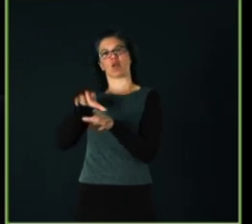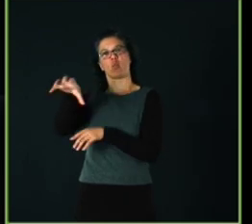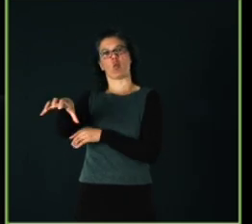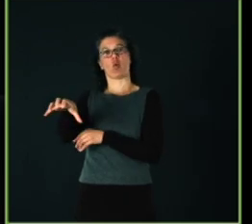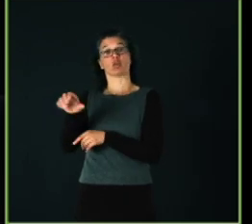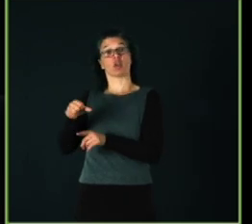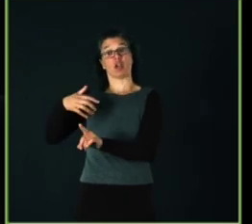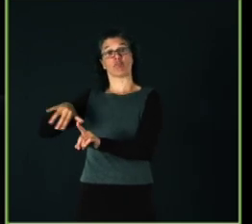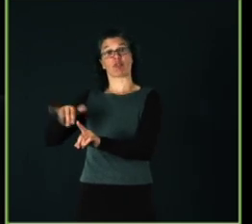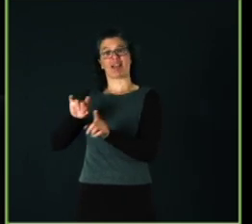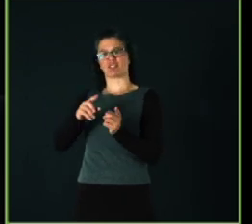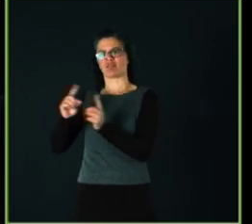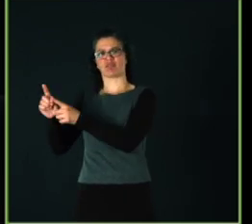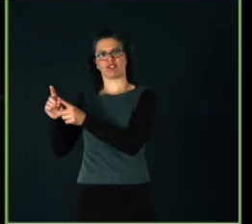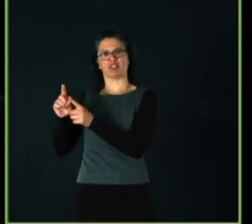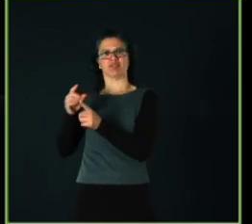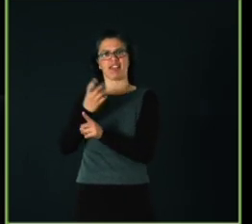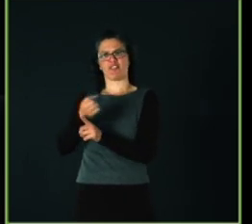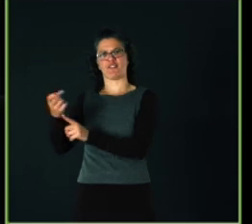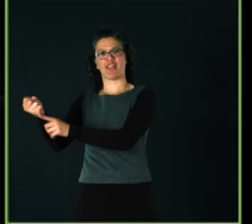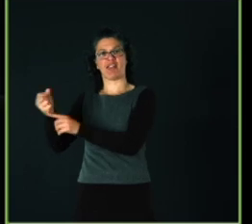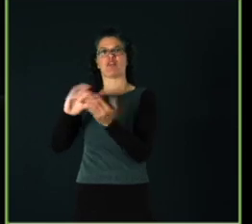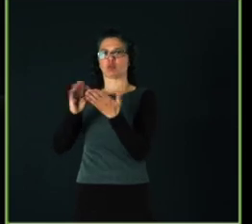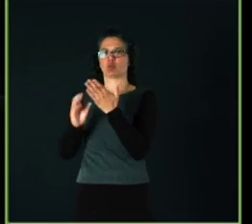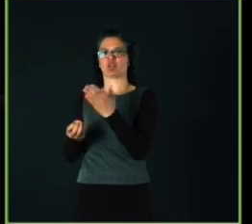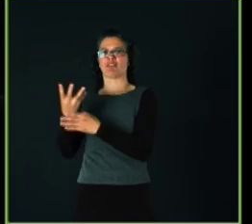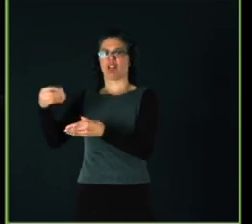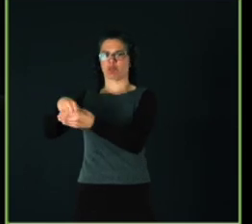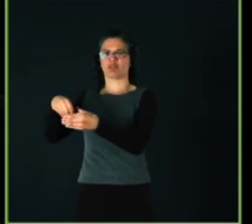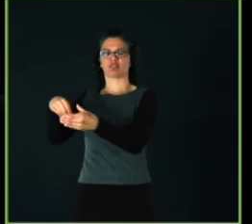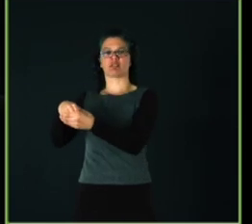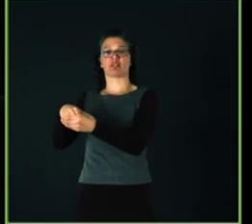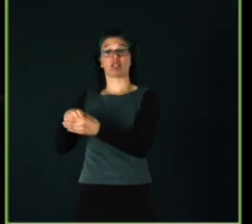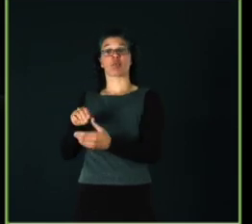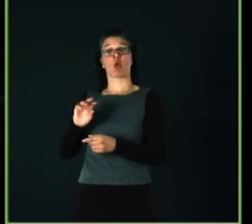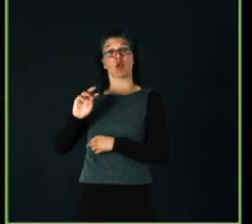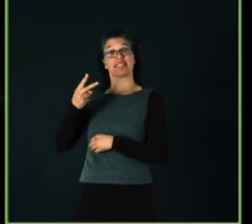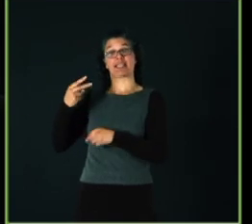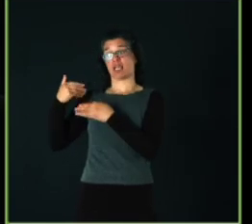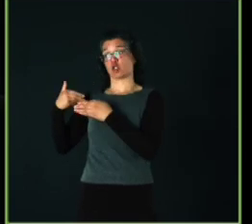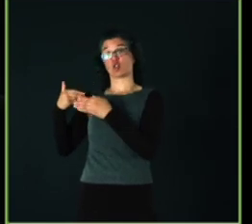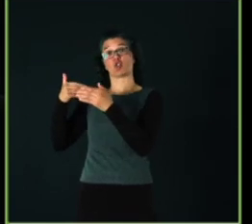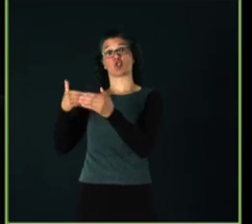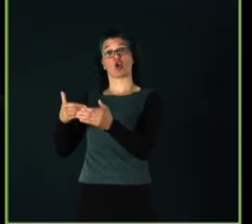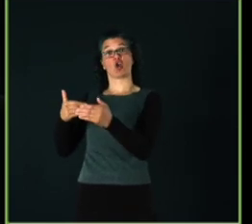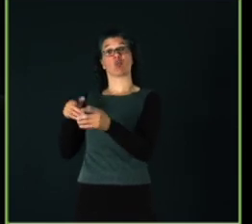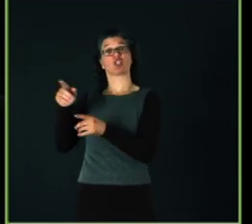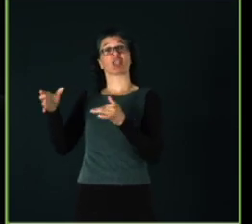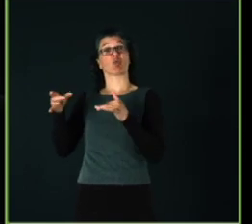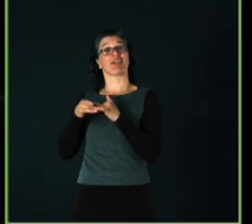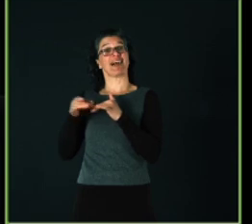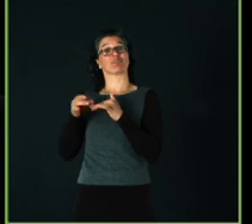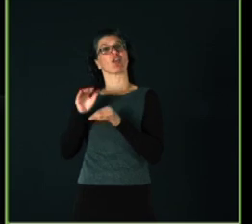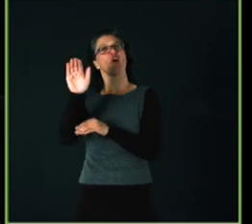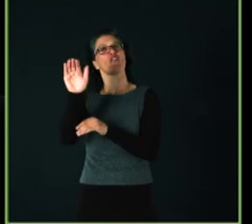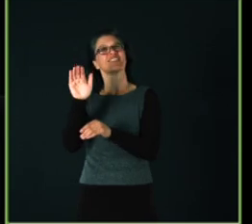garden centre management, waste minimisation and community development. And after her second council term, she and Mike went overseas and lived